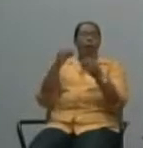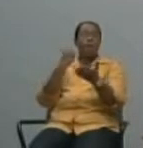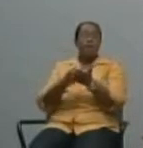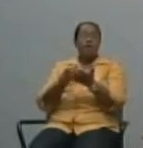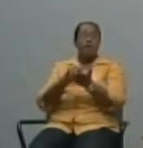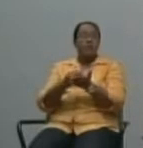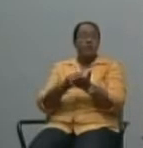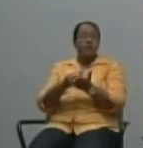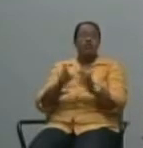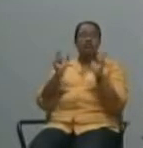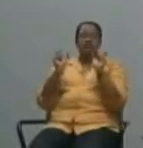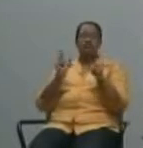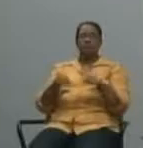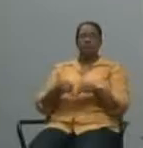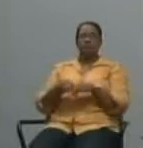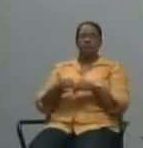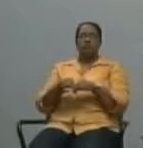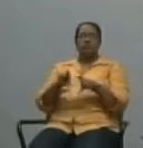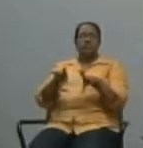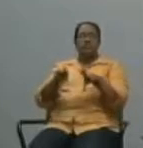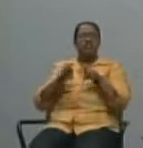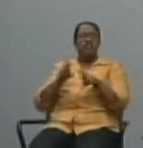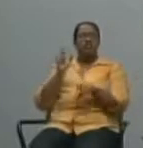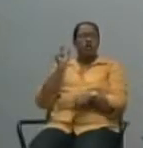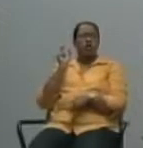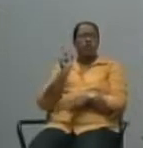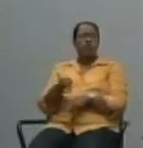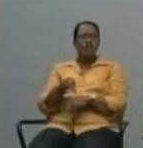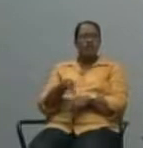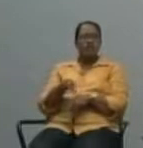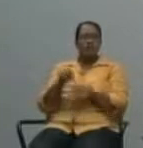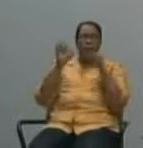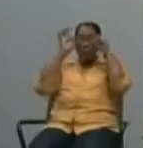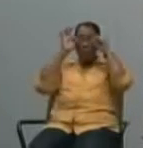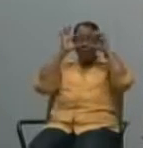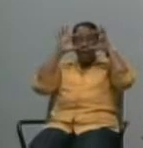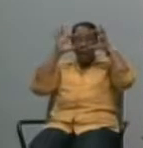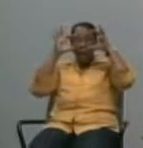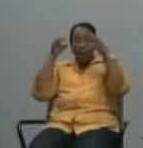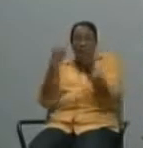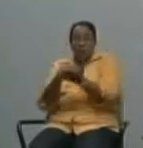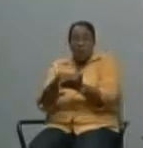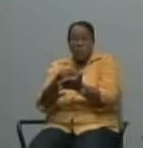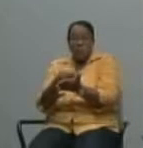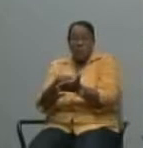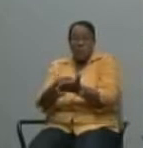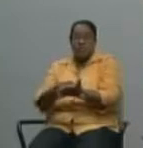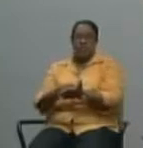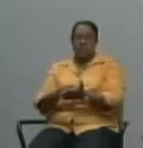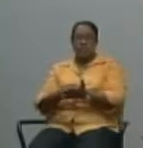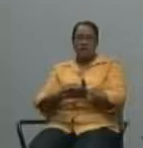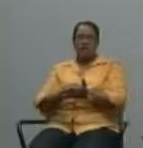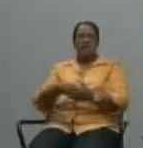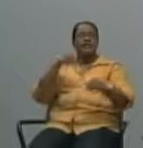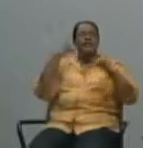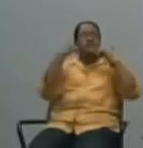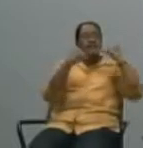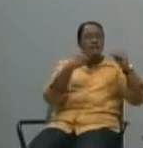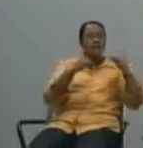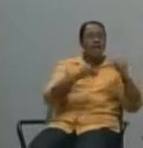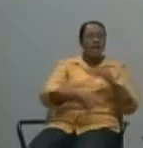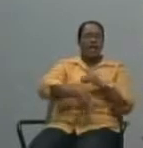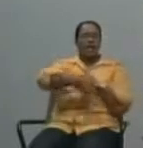Of course, to the expense of the poor people whom they sell and buy for a pair of